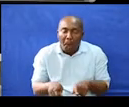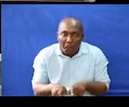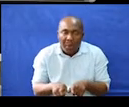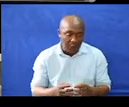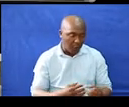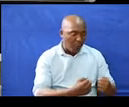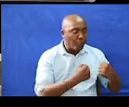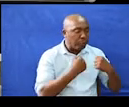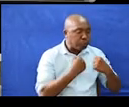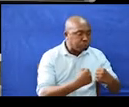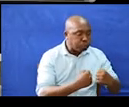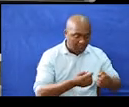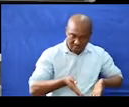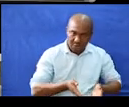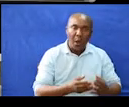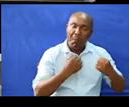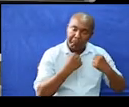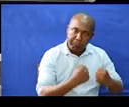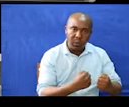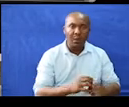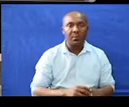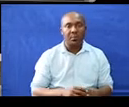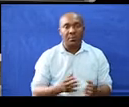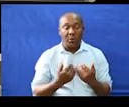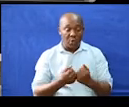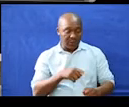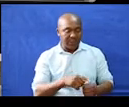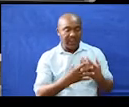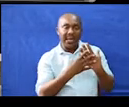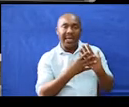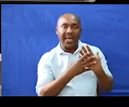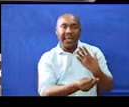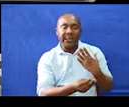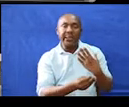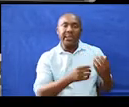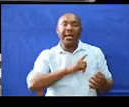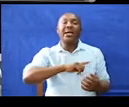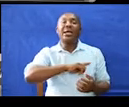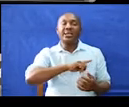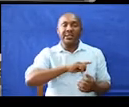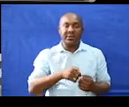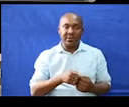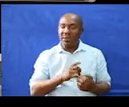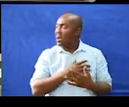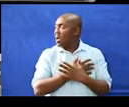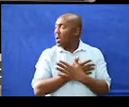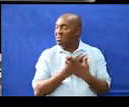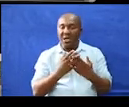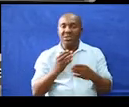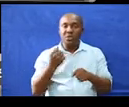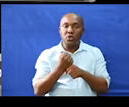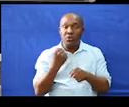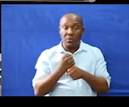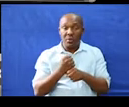The development of muscles is acquired characteristic, has nothing to do with the changes of